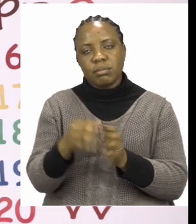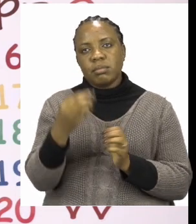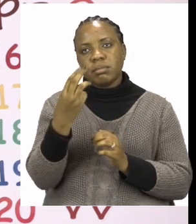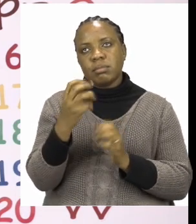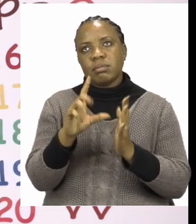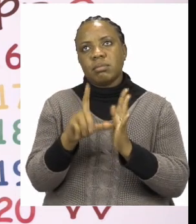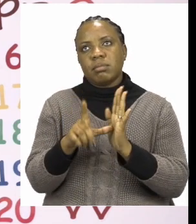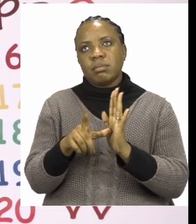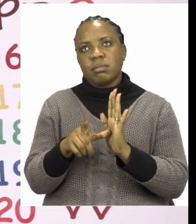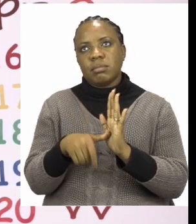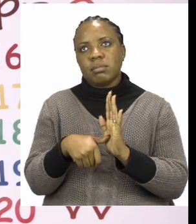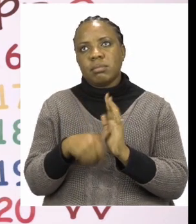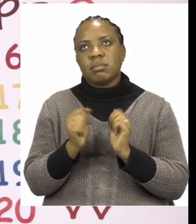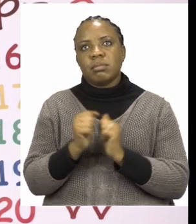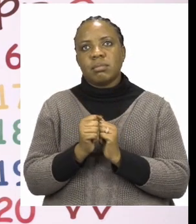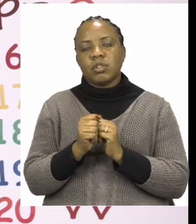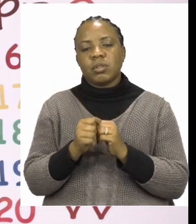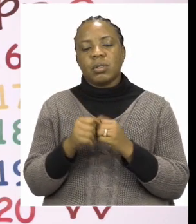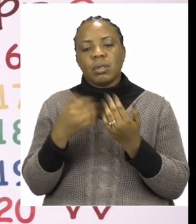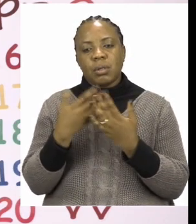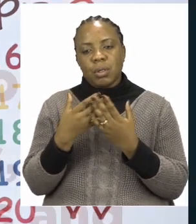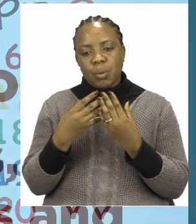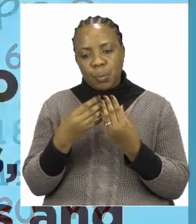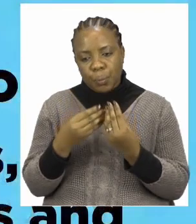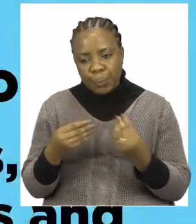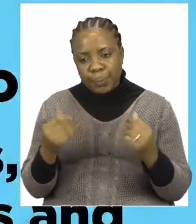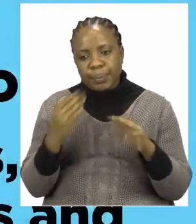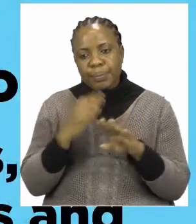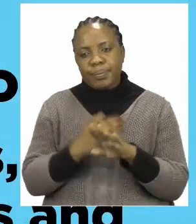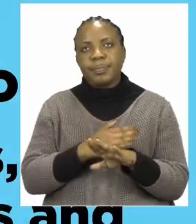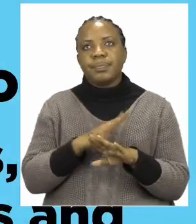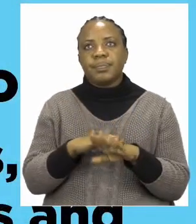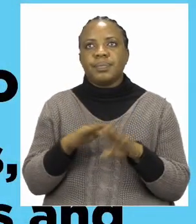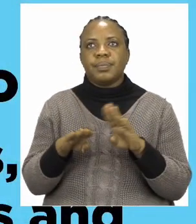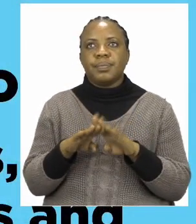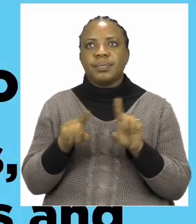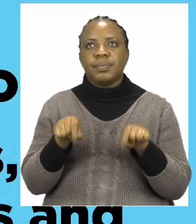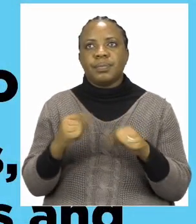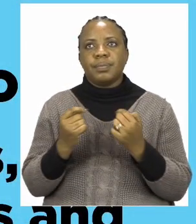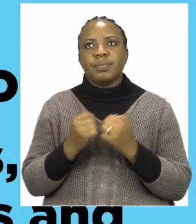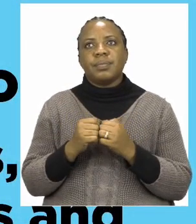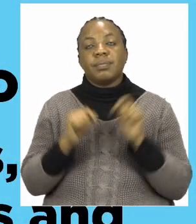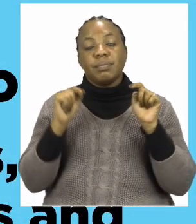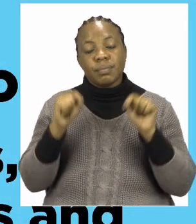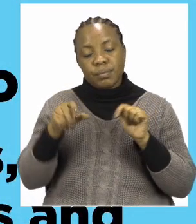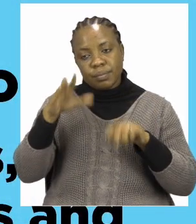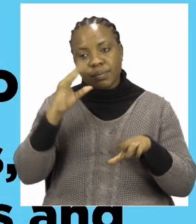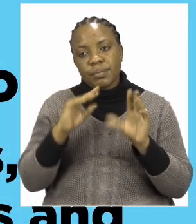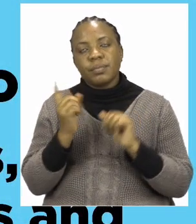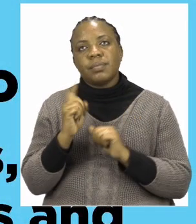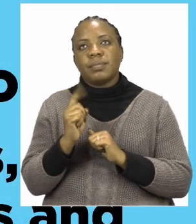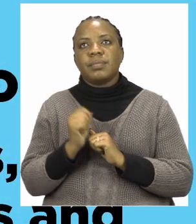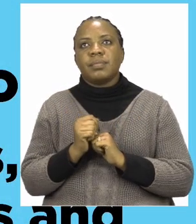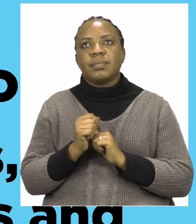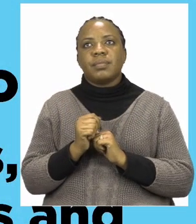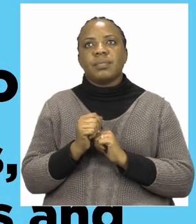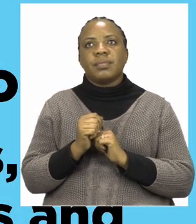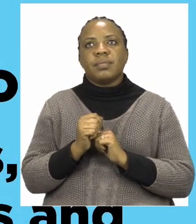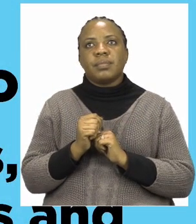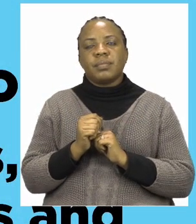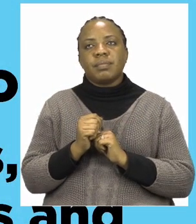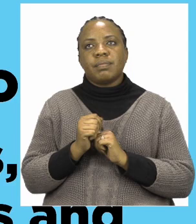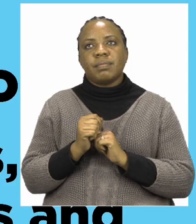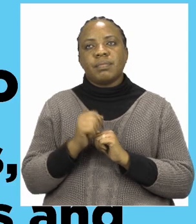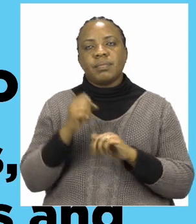seconds. Make sure your hands are dry before you touch anything else. For today's lesson, we are going to be doing